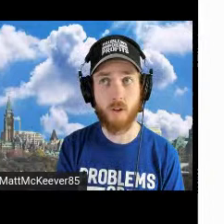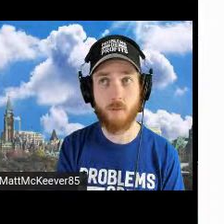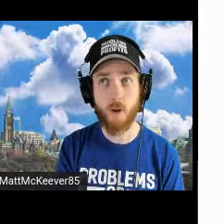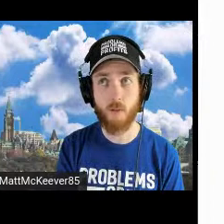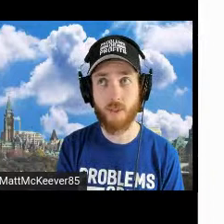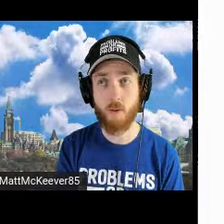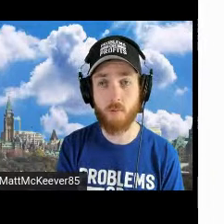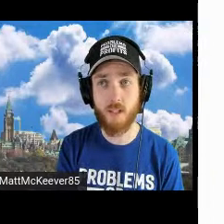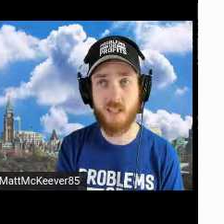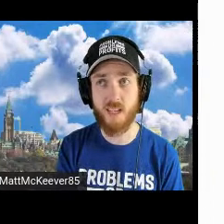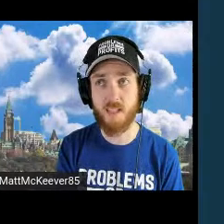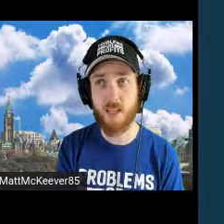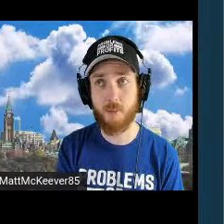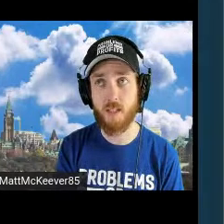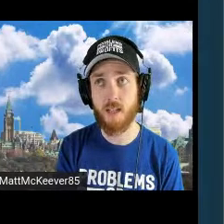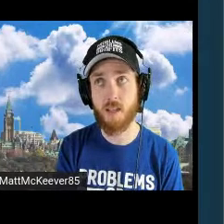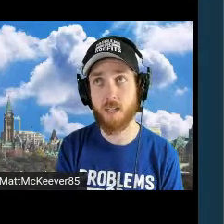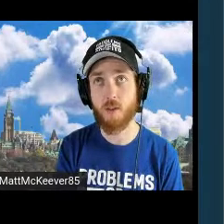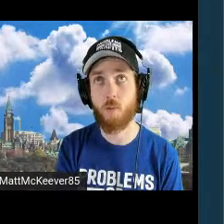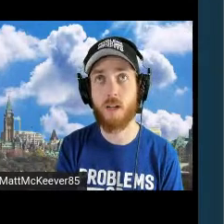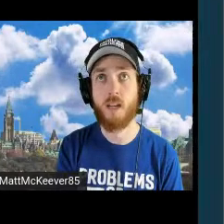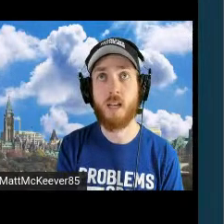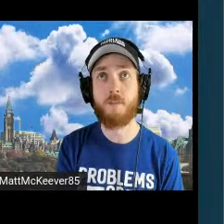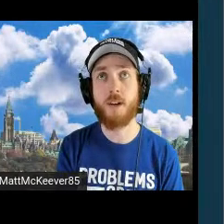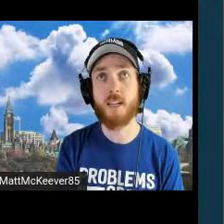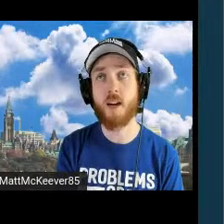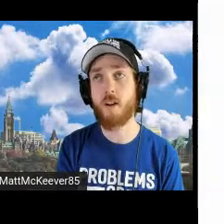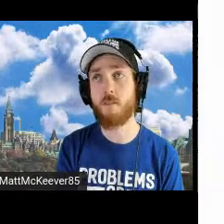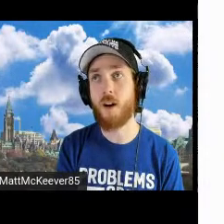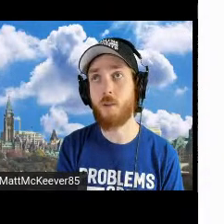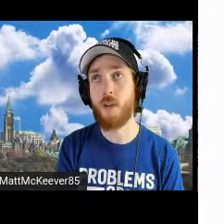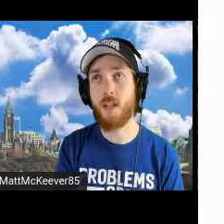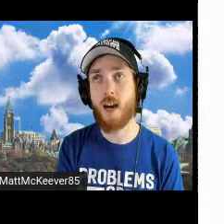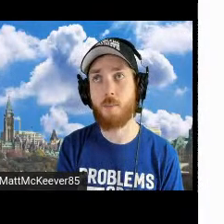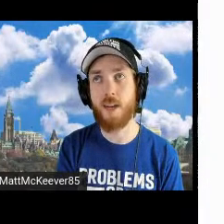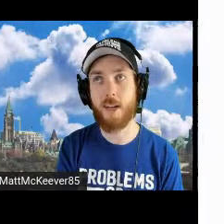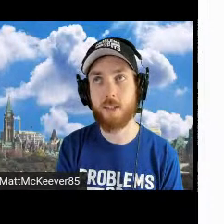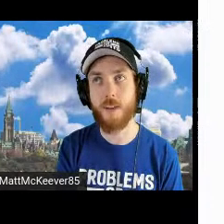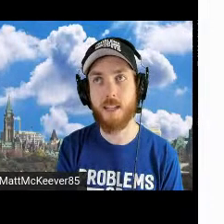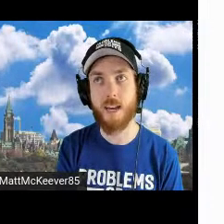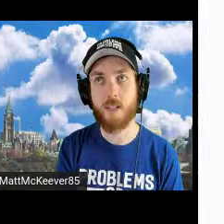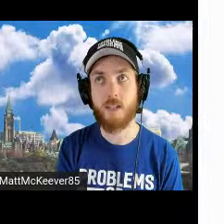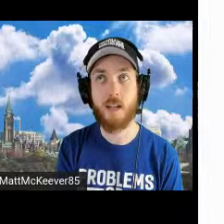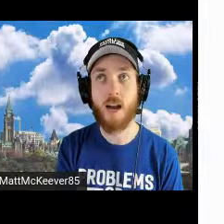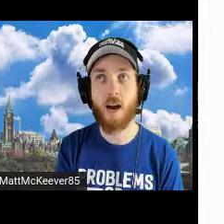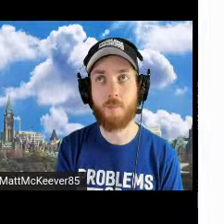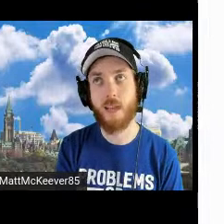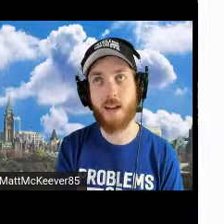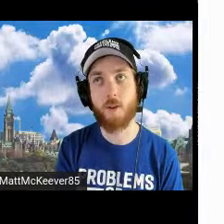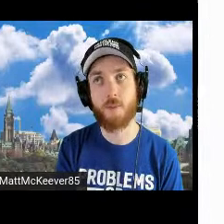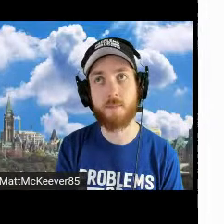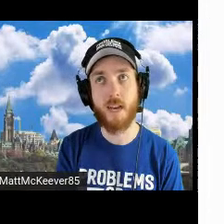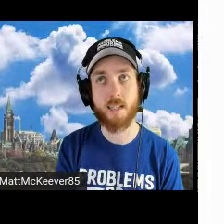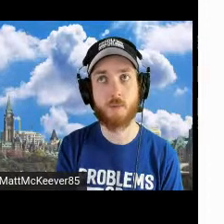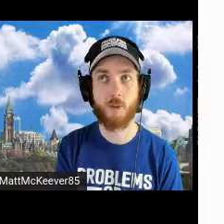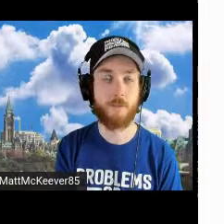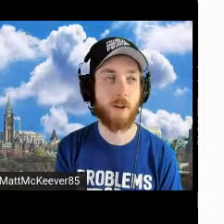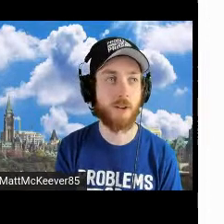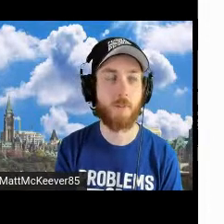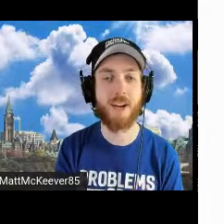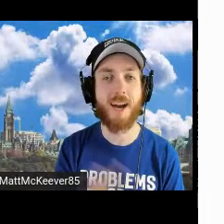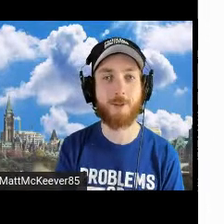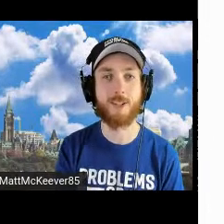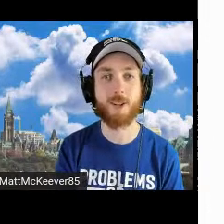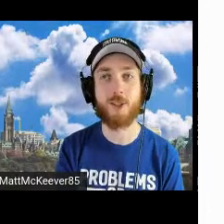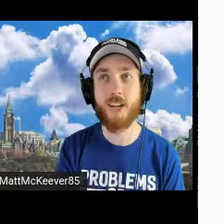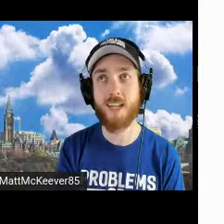government's word for it without really digging deep into anything. So one, if you guys aren't following Milhouse Van Houten, I don't believe that's his real